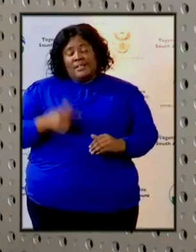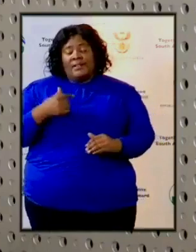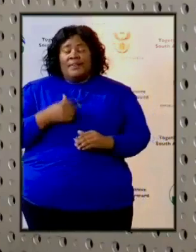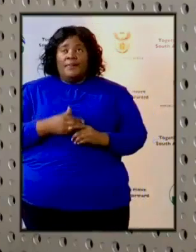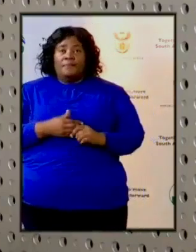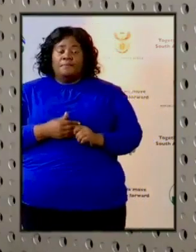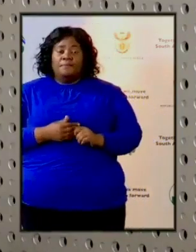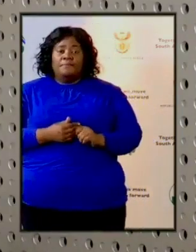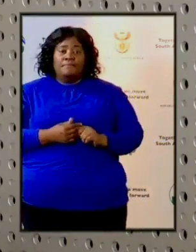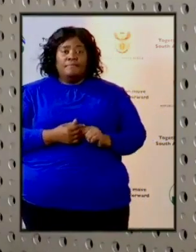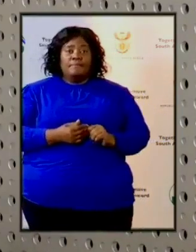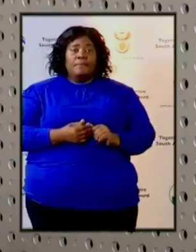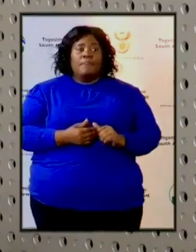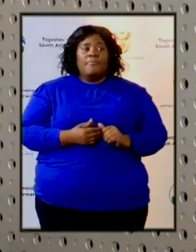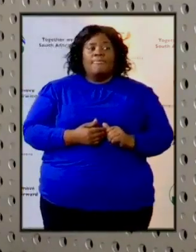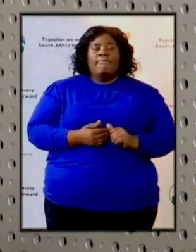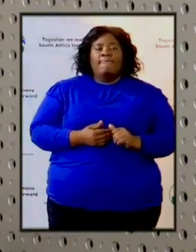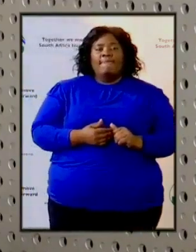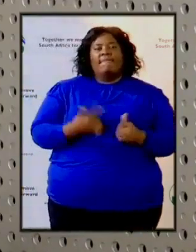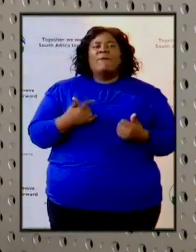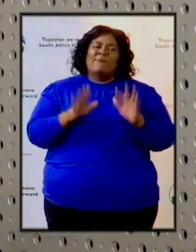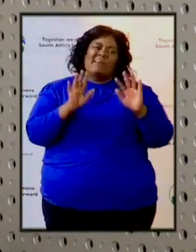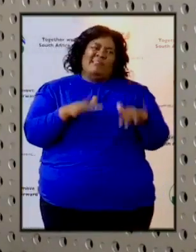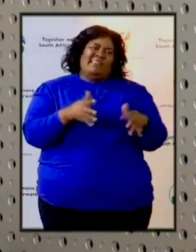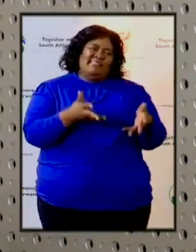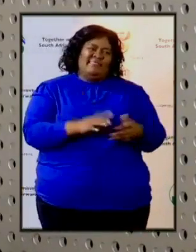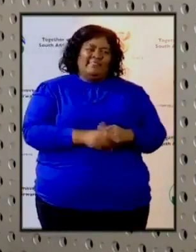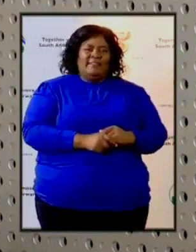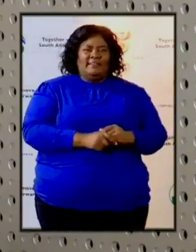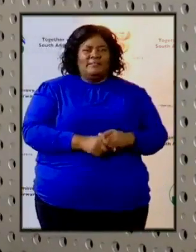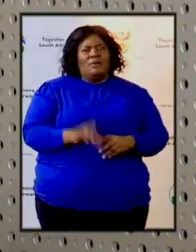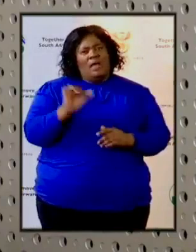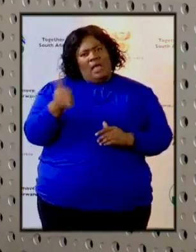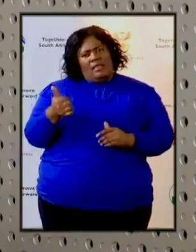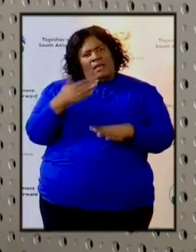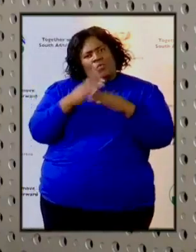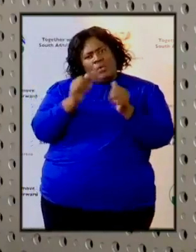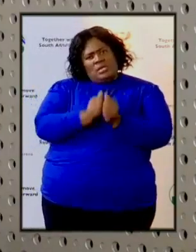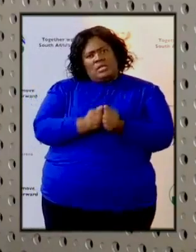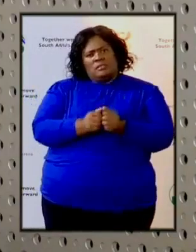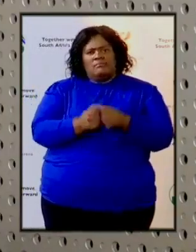and leave the rest to the other colleagues.